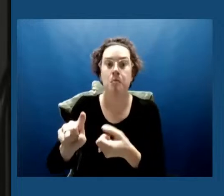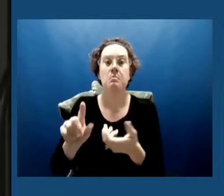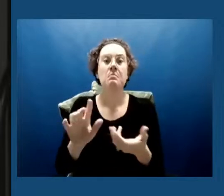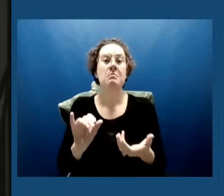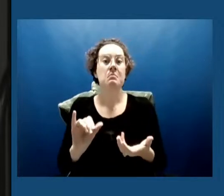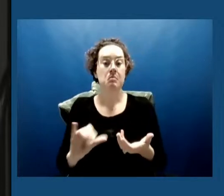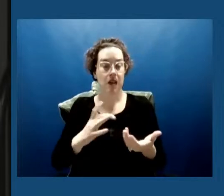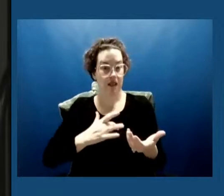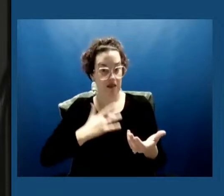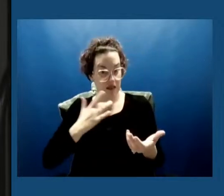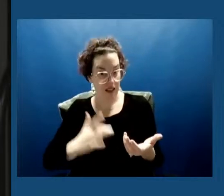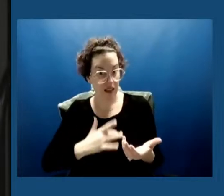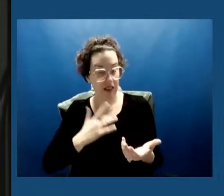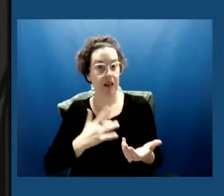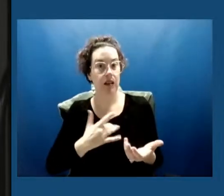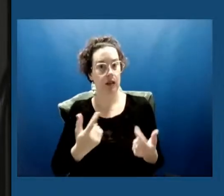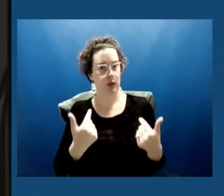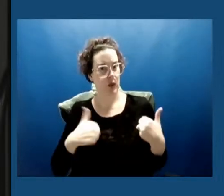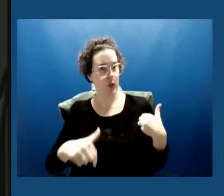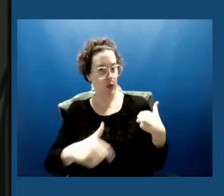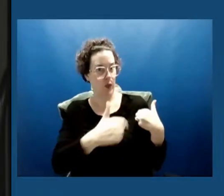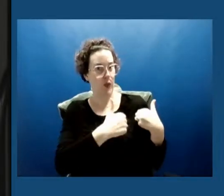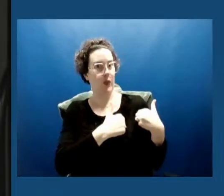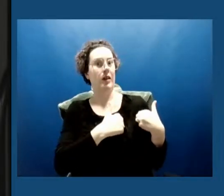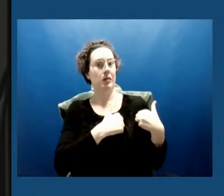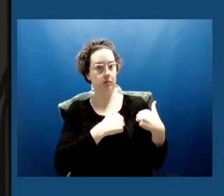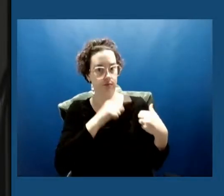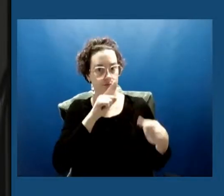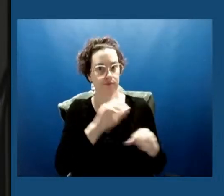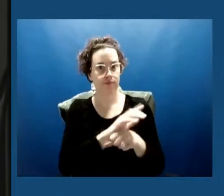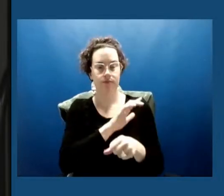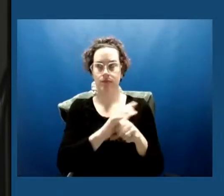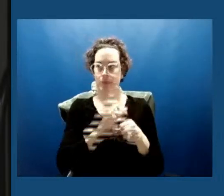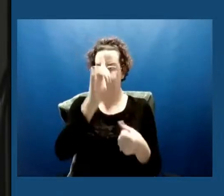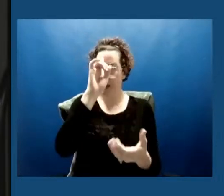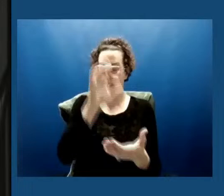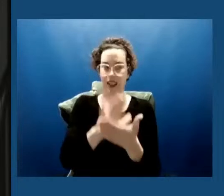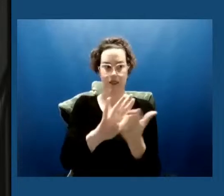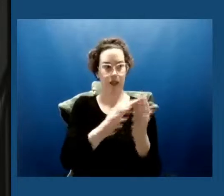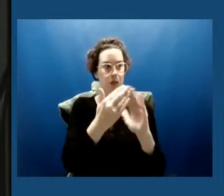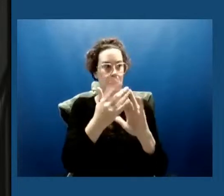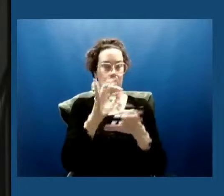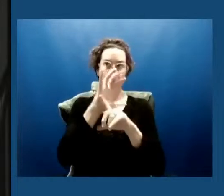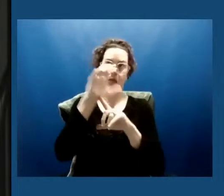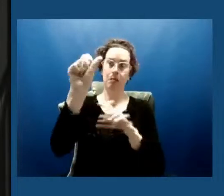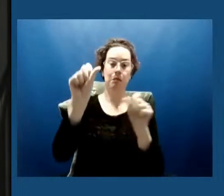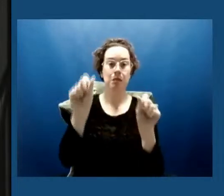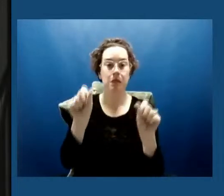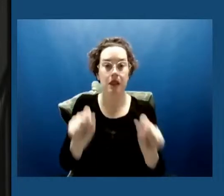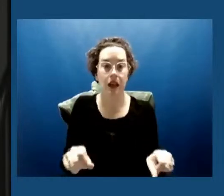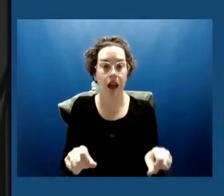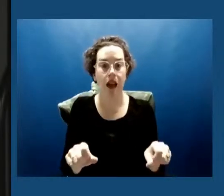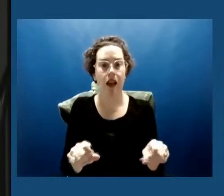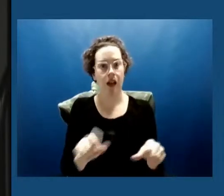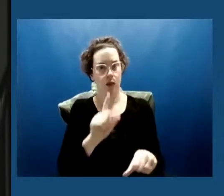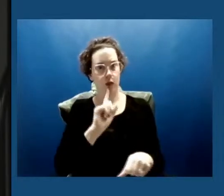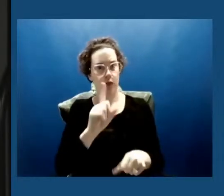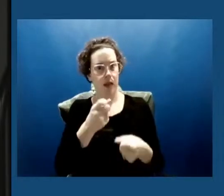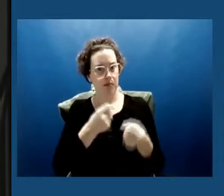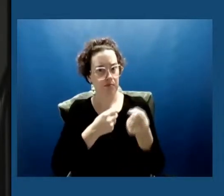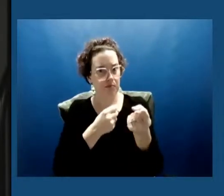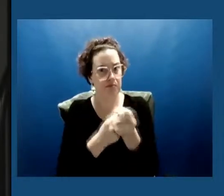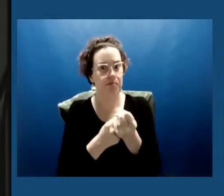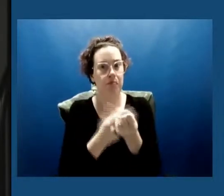that we really believe in our communities. And we really believe in public education. And we